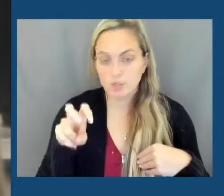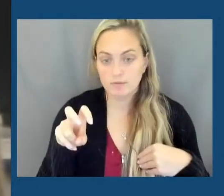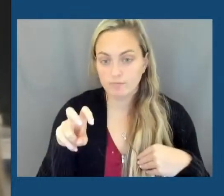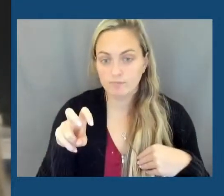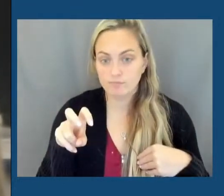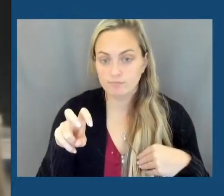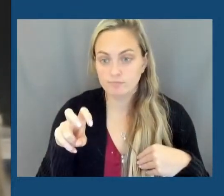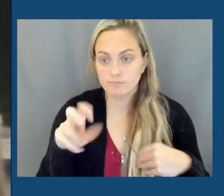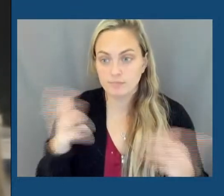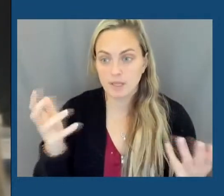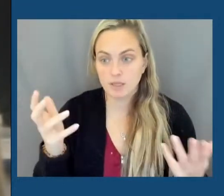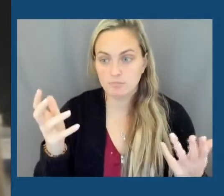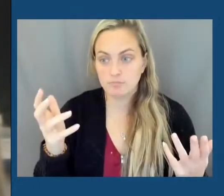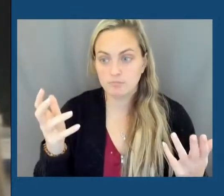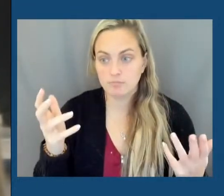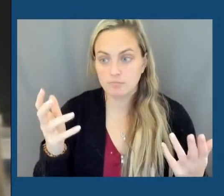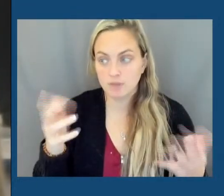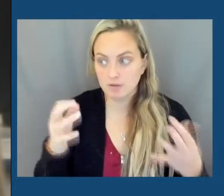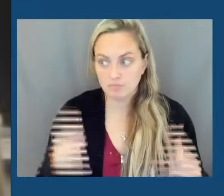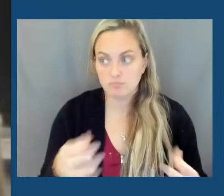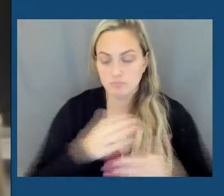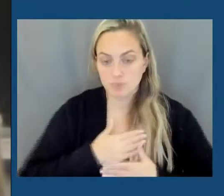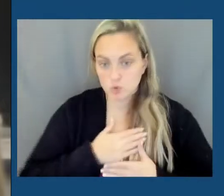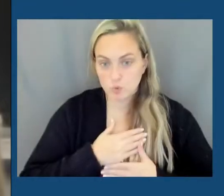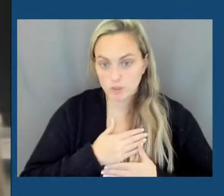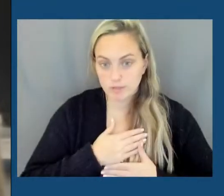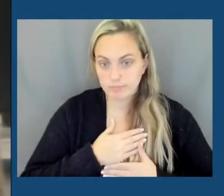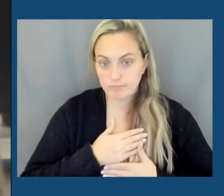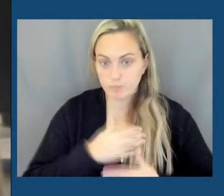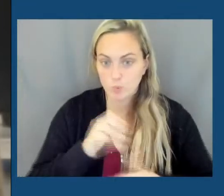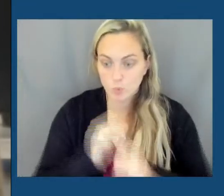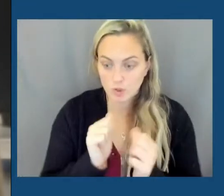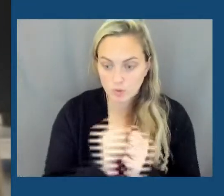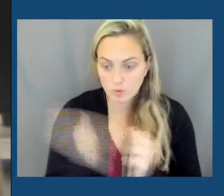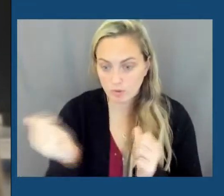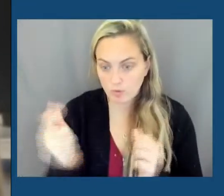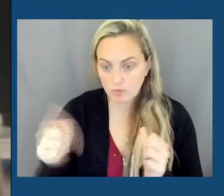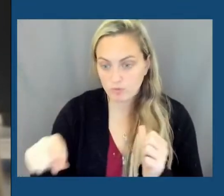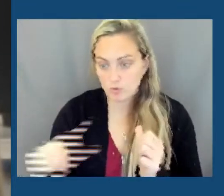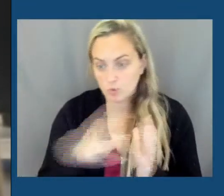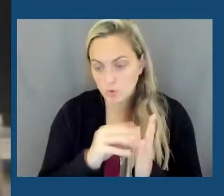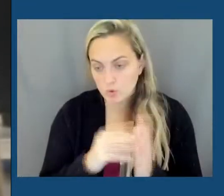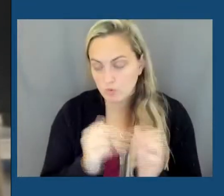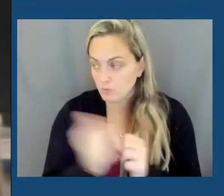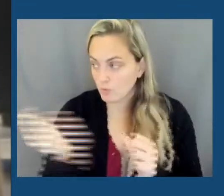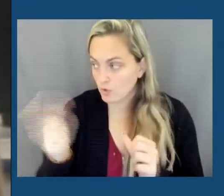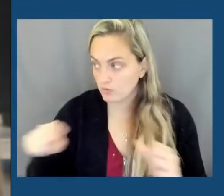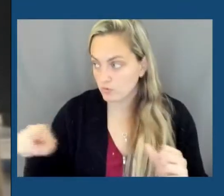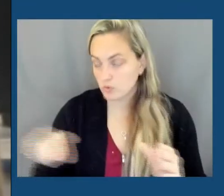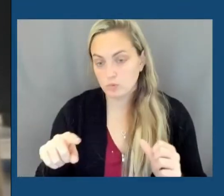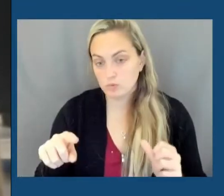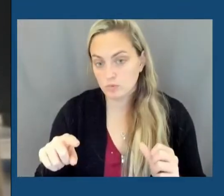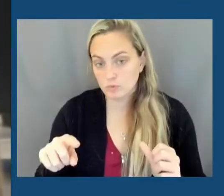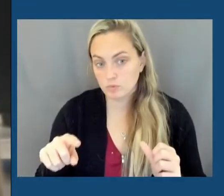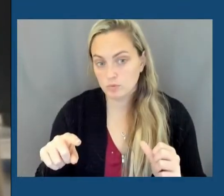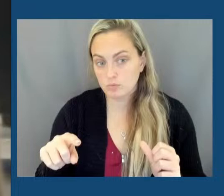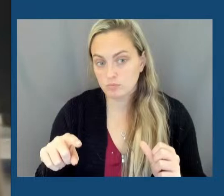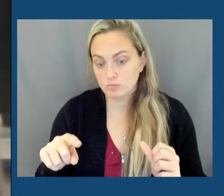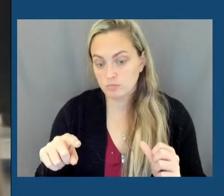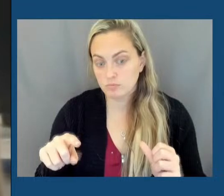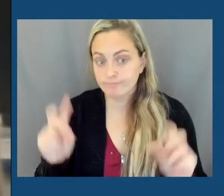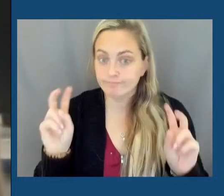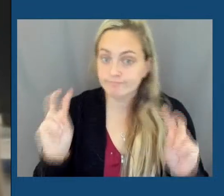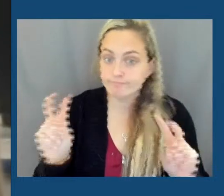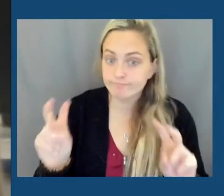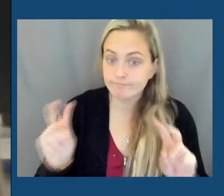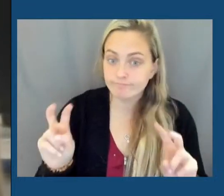and have certainly enjoyed working with all of you and learning from all of you, and look forward